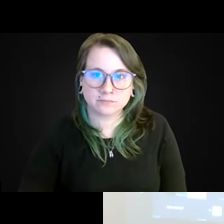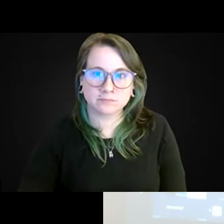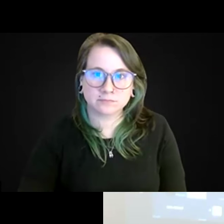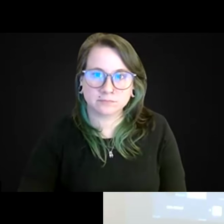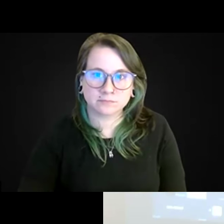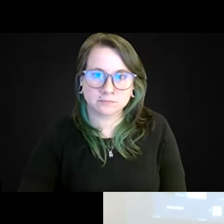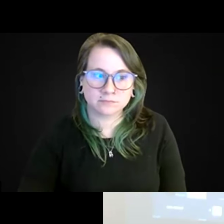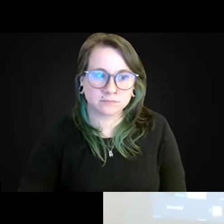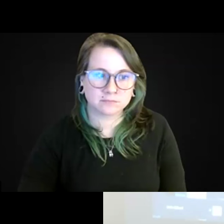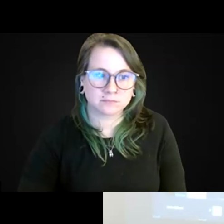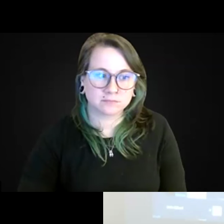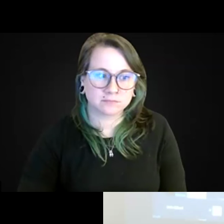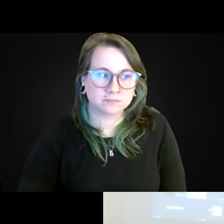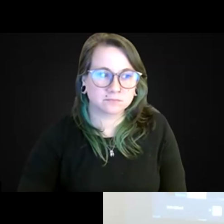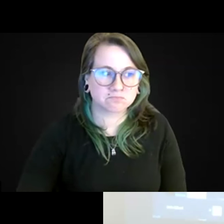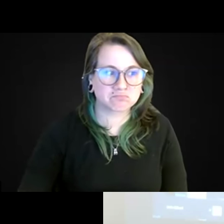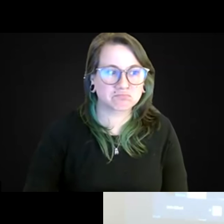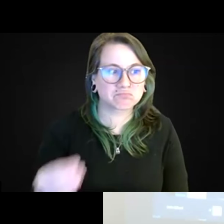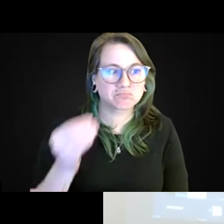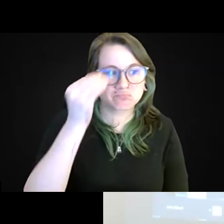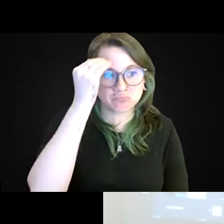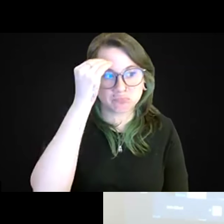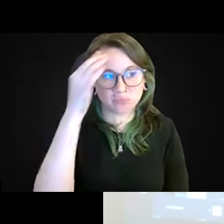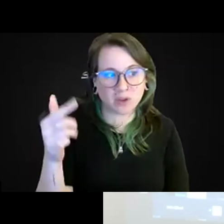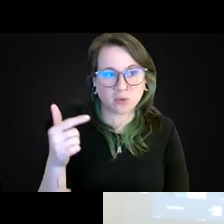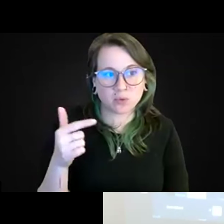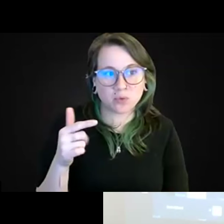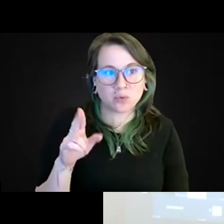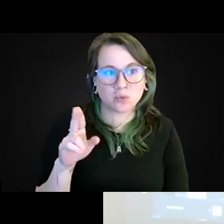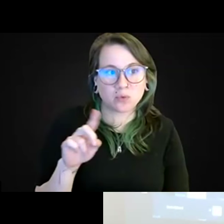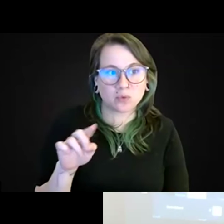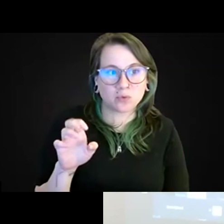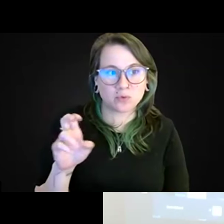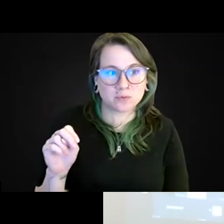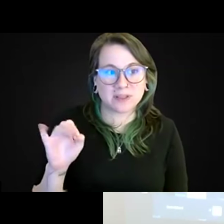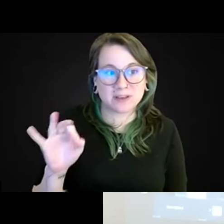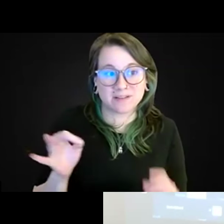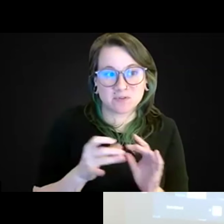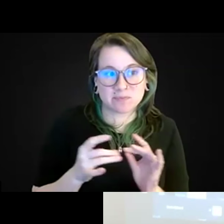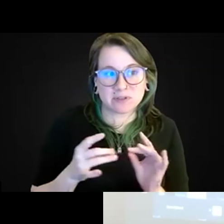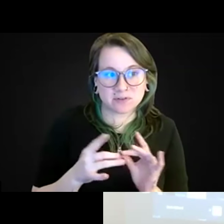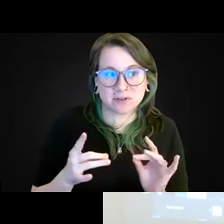Commissioner Soseda Guzman, we can't hear you if you're speaking.